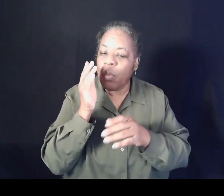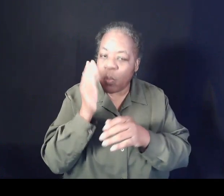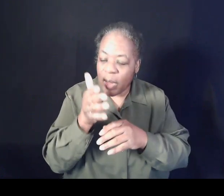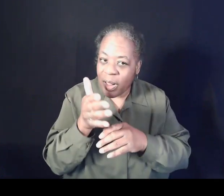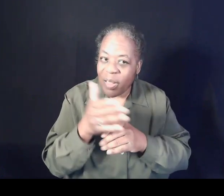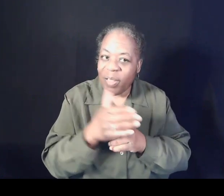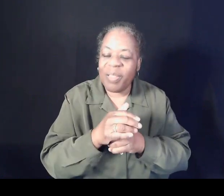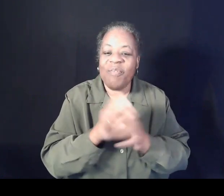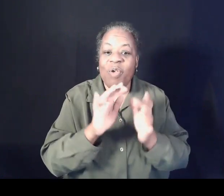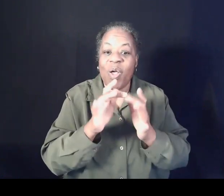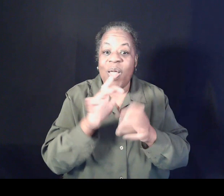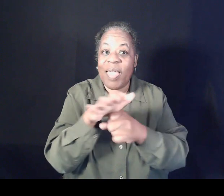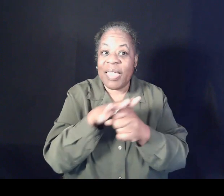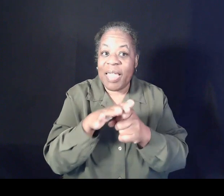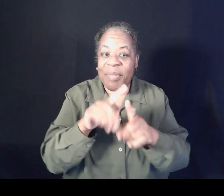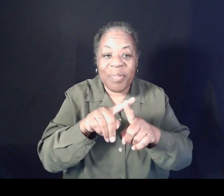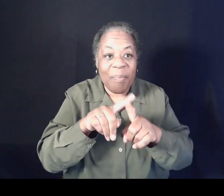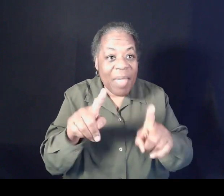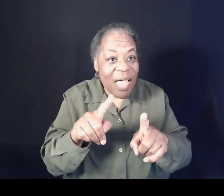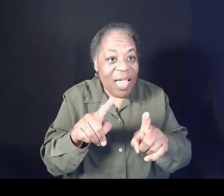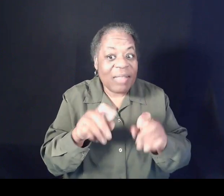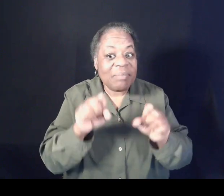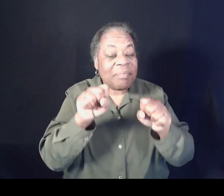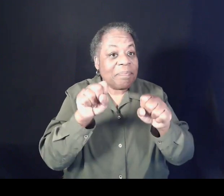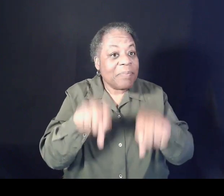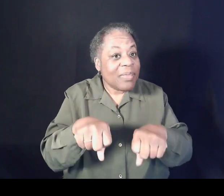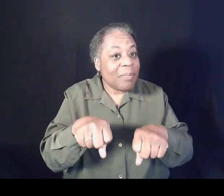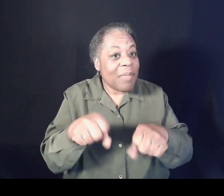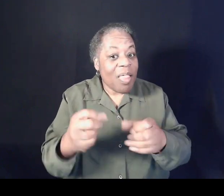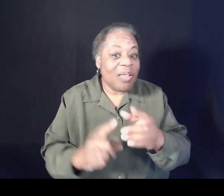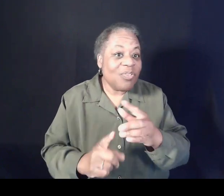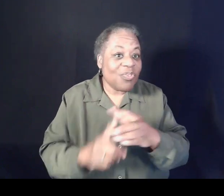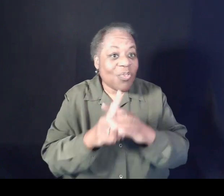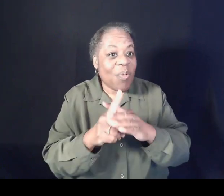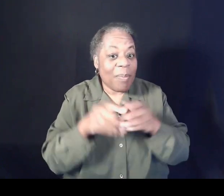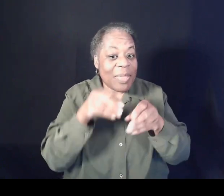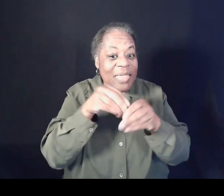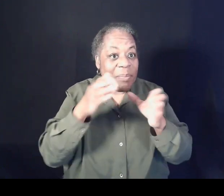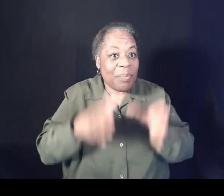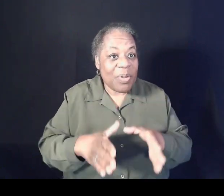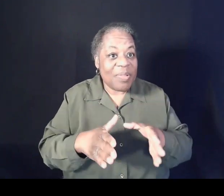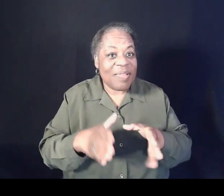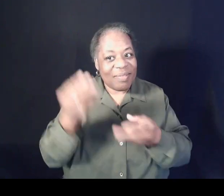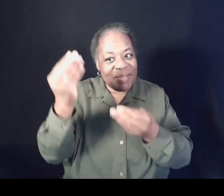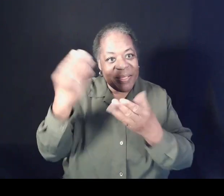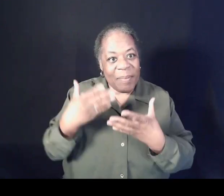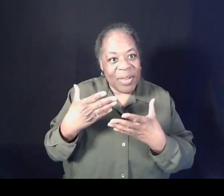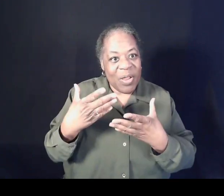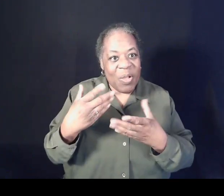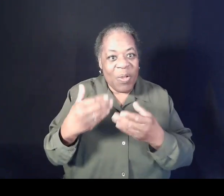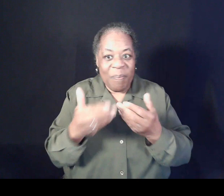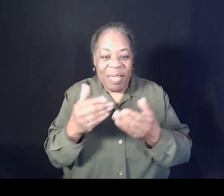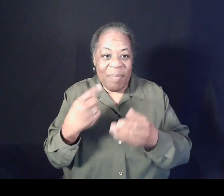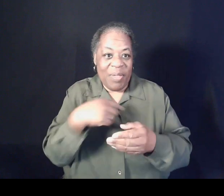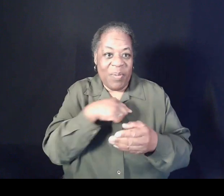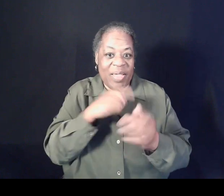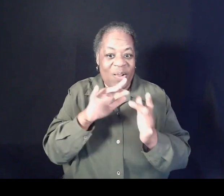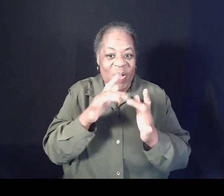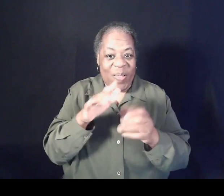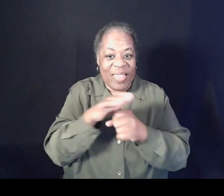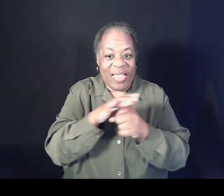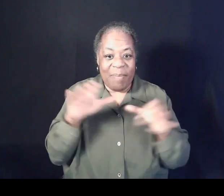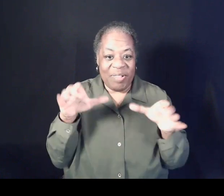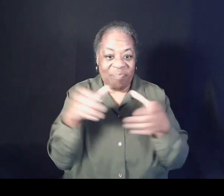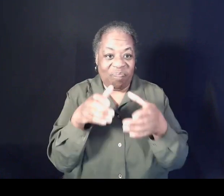online campus. But if you are able and want to show up in person, please let me know, and maybe we can have a little online campus meetup on that day as